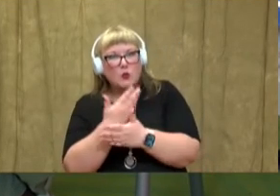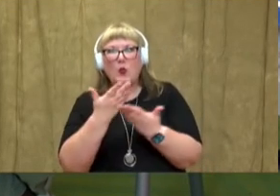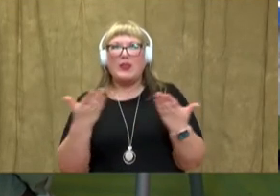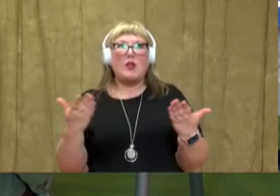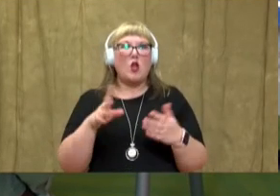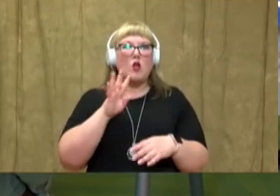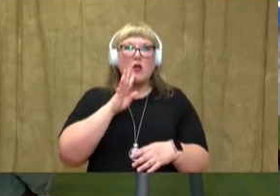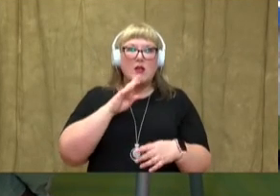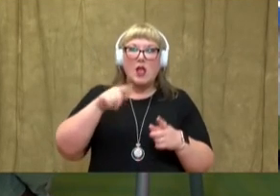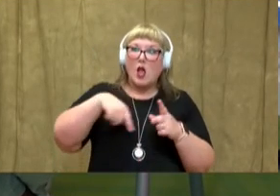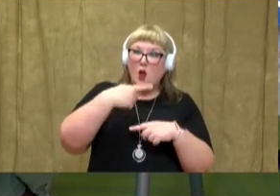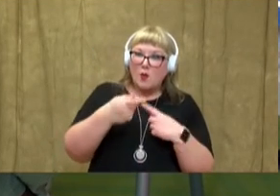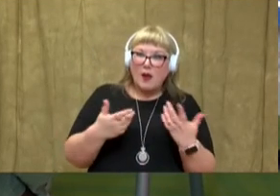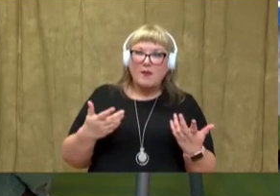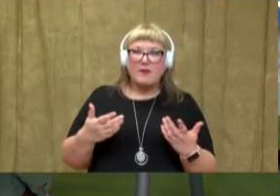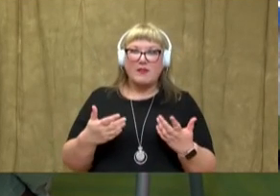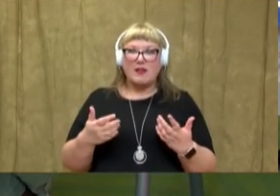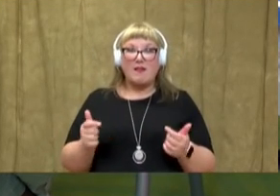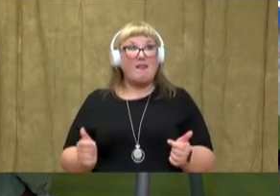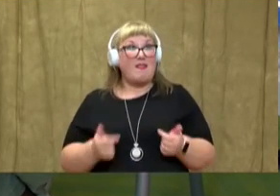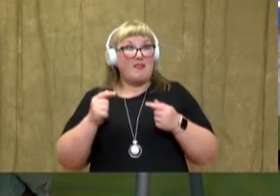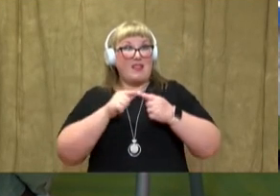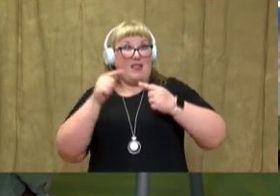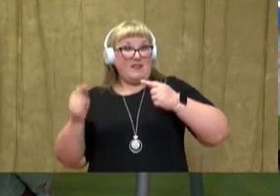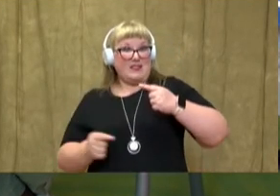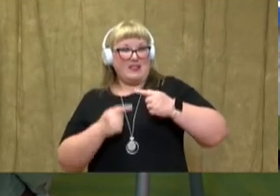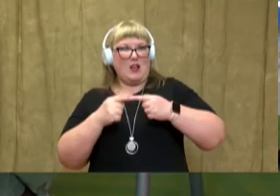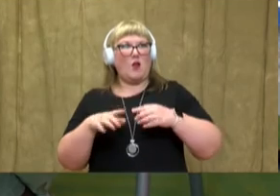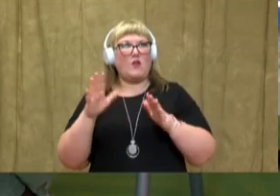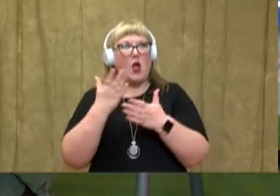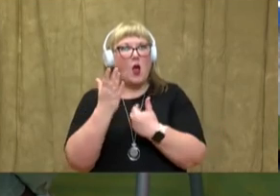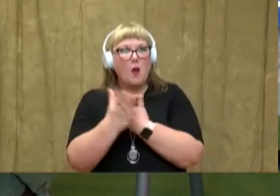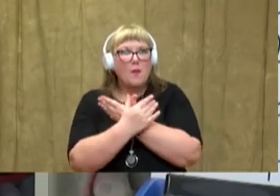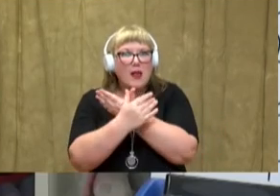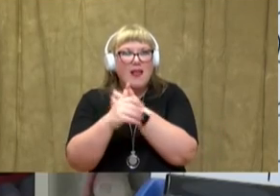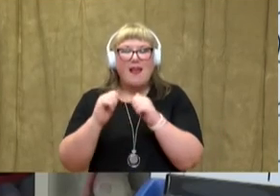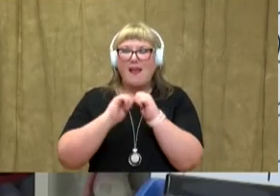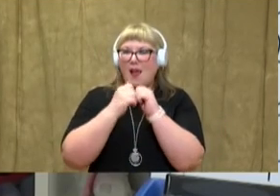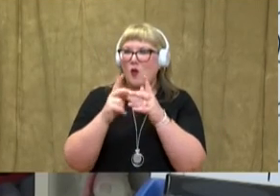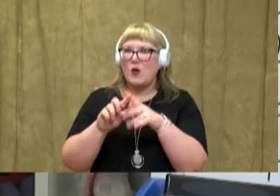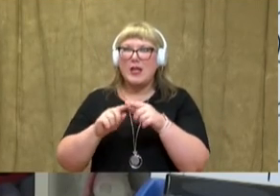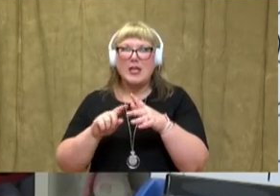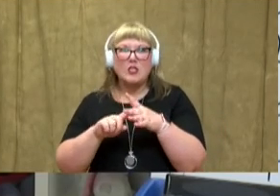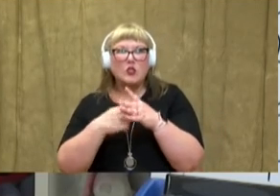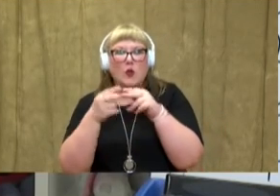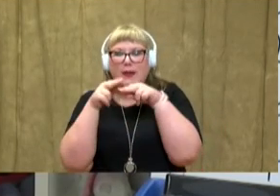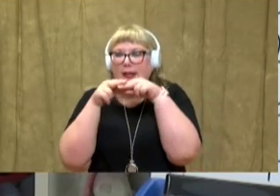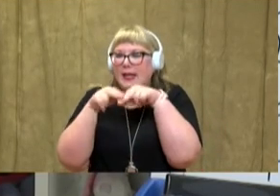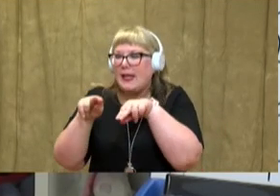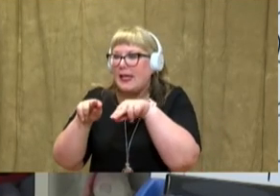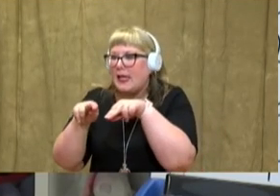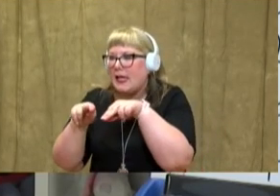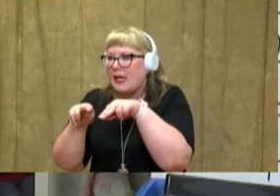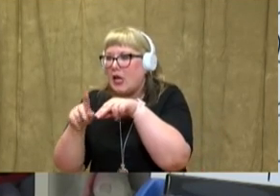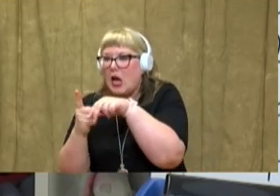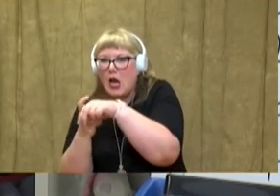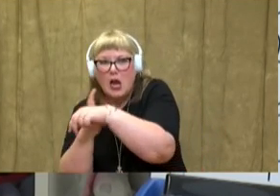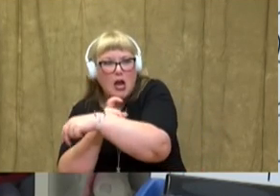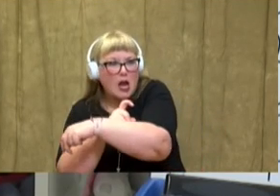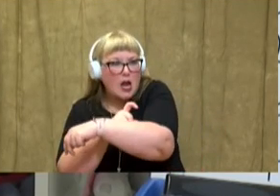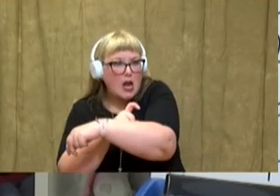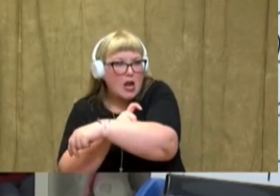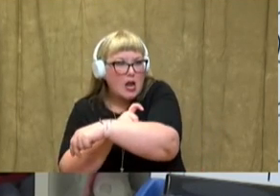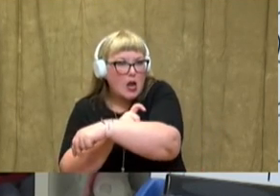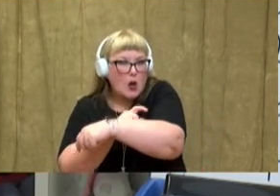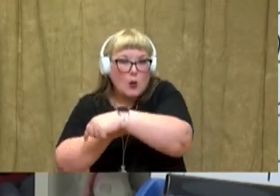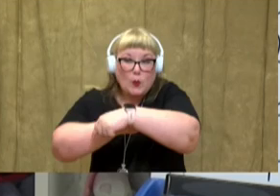talking about the life cycle of a butterfly and how it starts as a little egg and it becomes a caterpillar. It